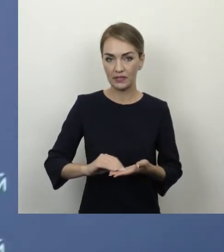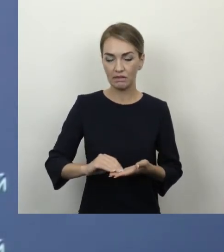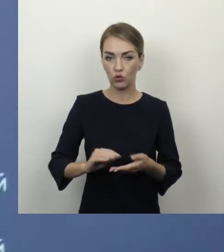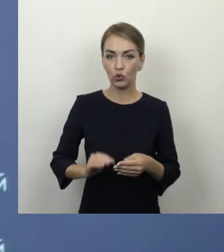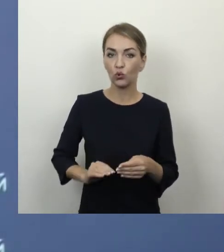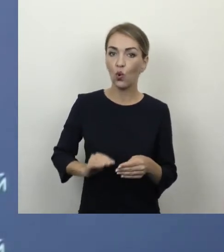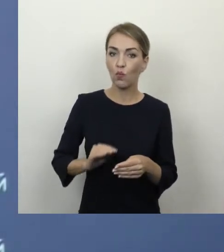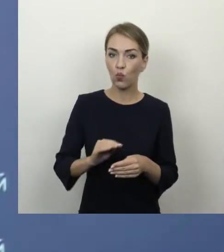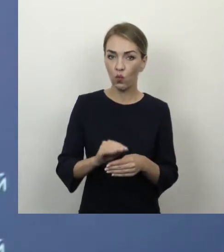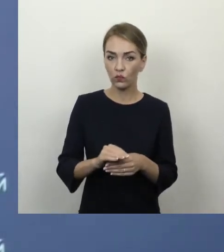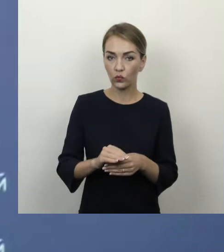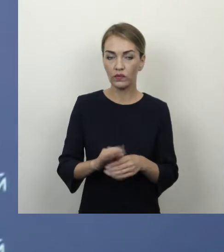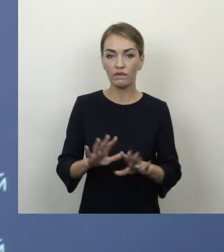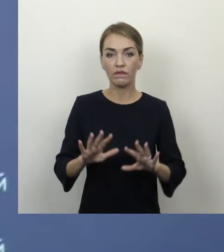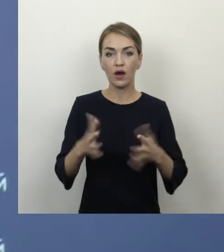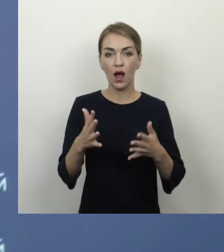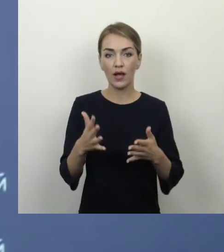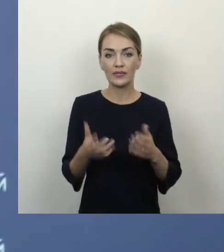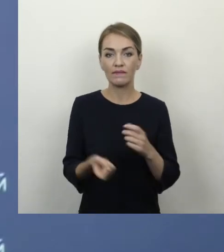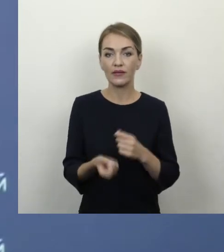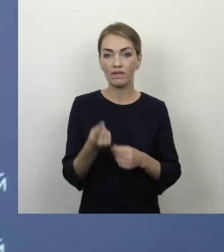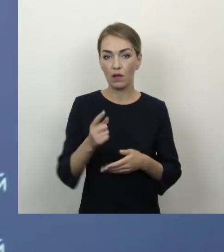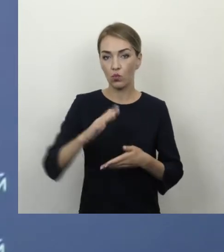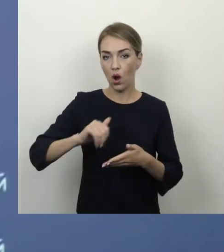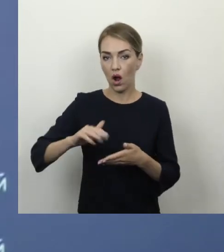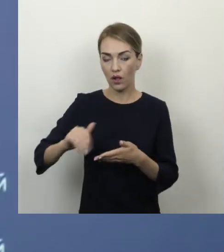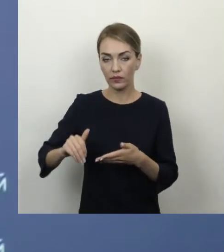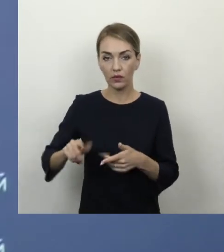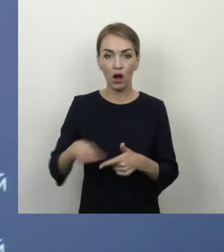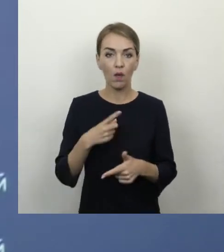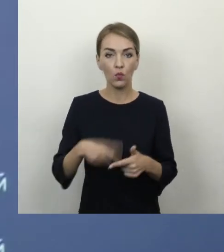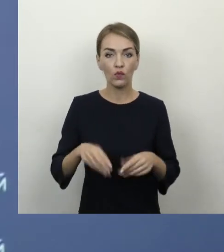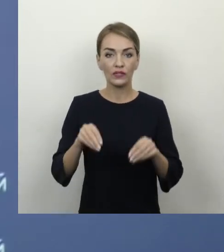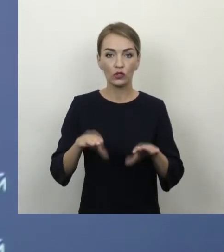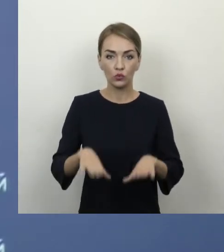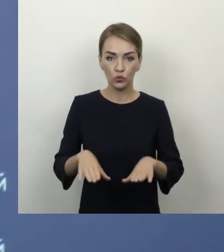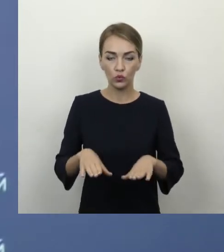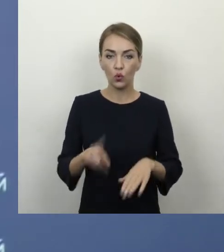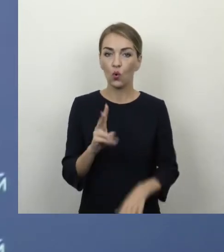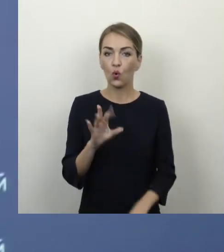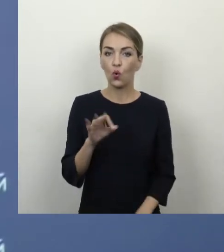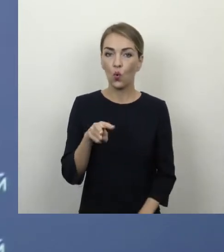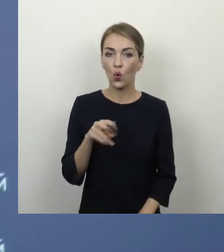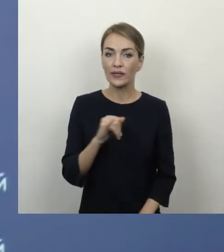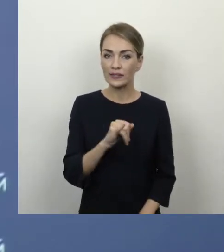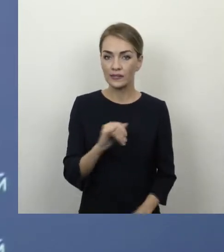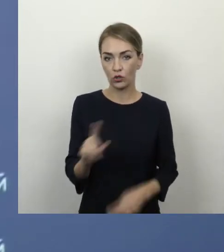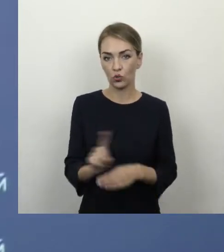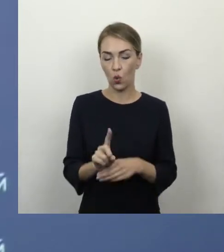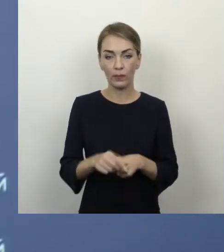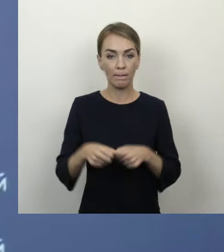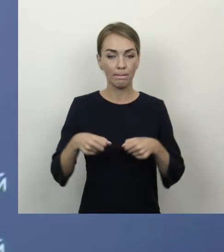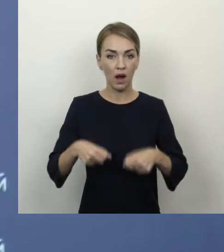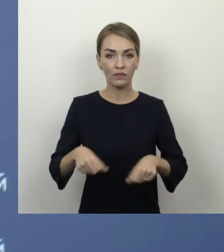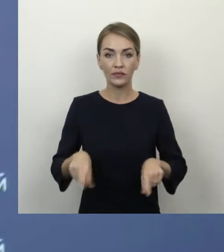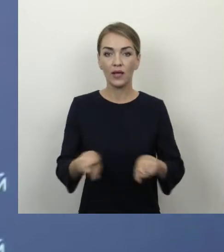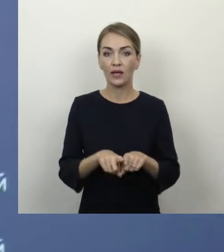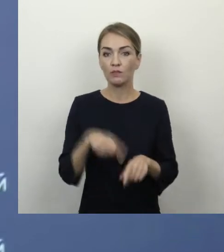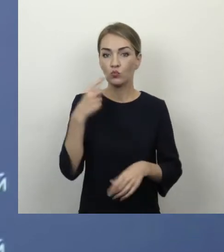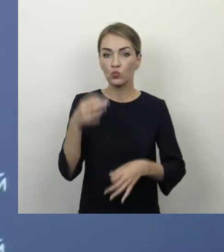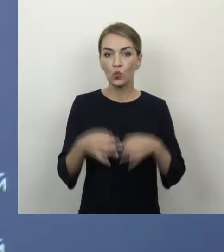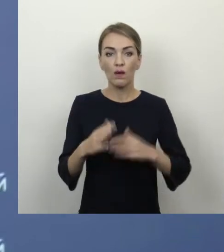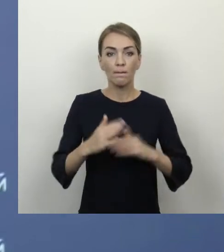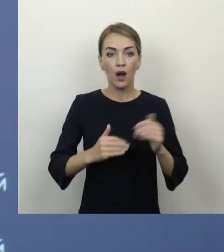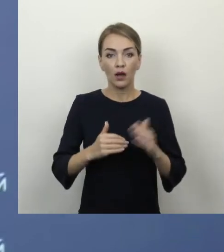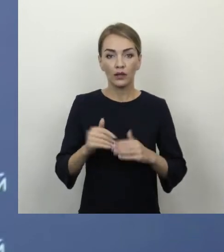actually interpret the legislation, may add something or solve the conflicts between